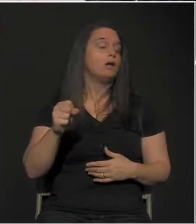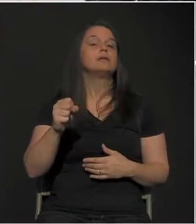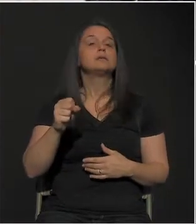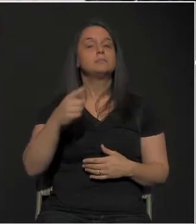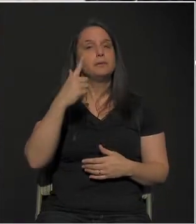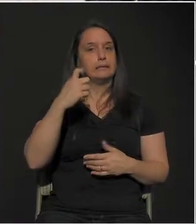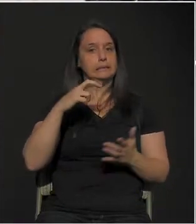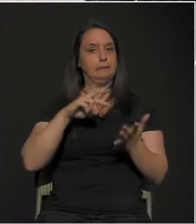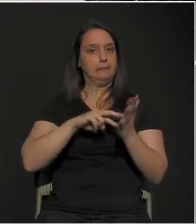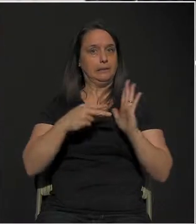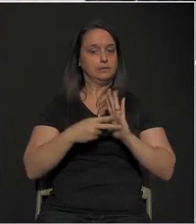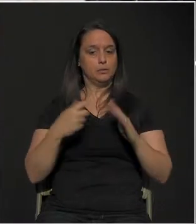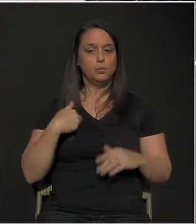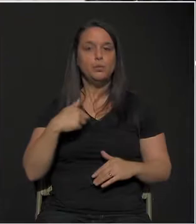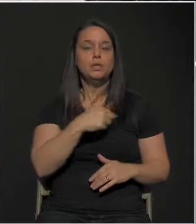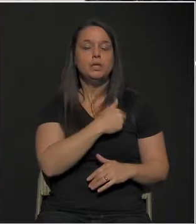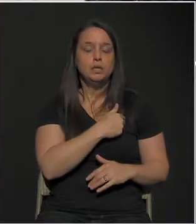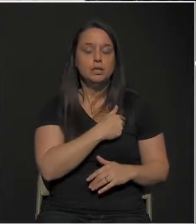because it means we